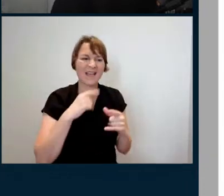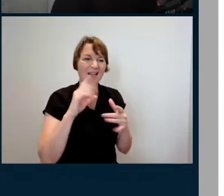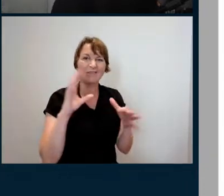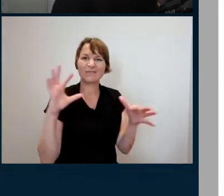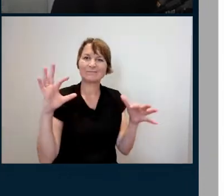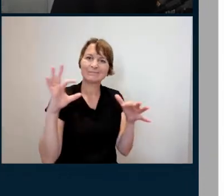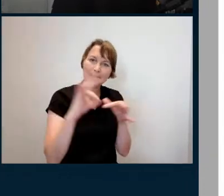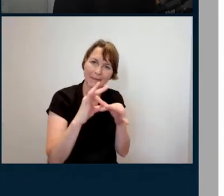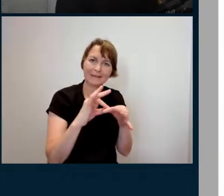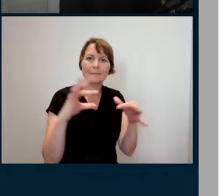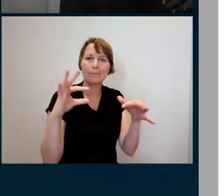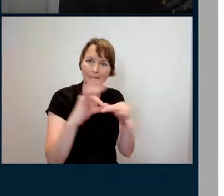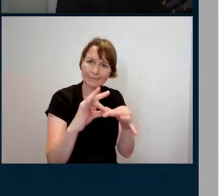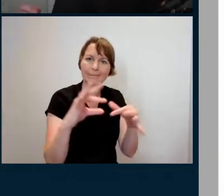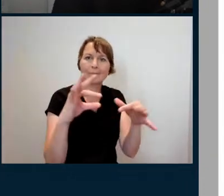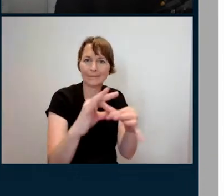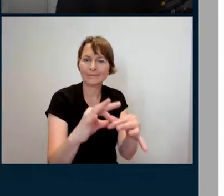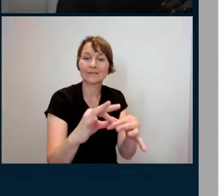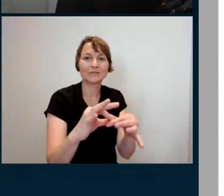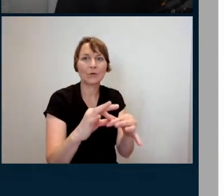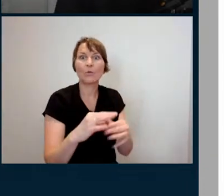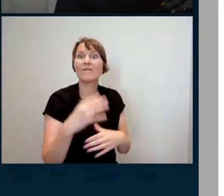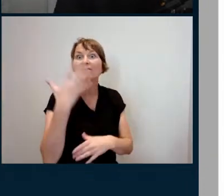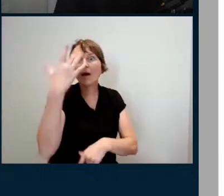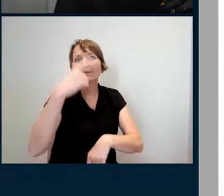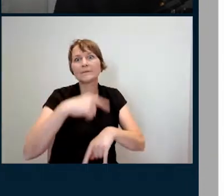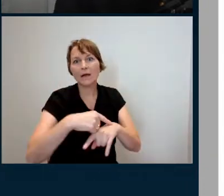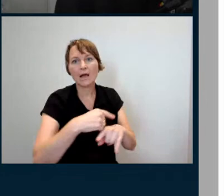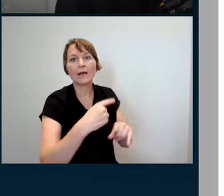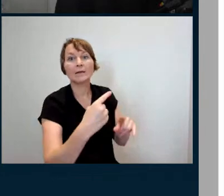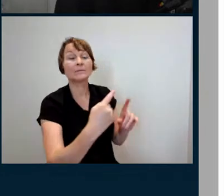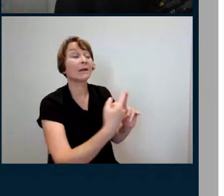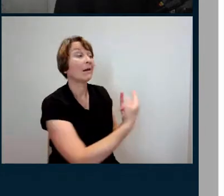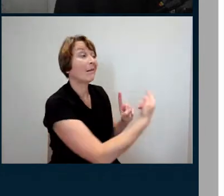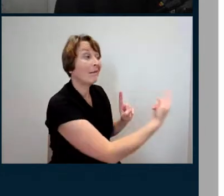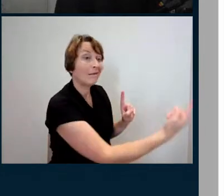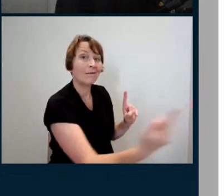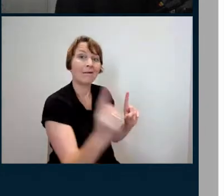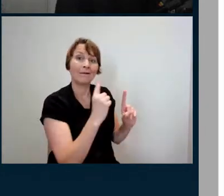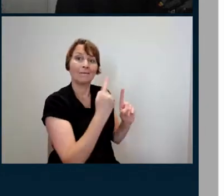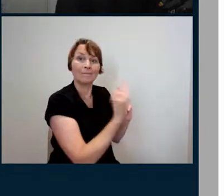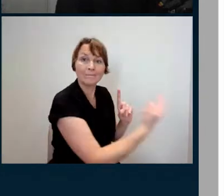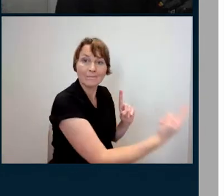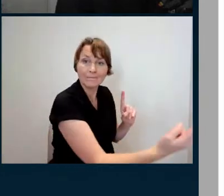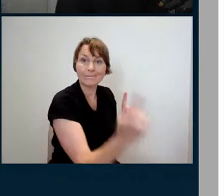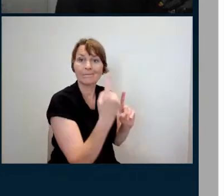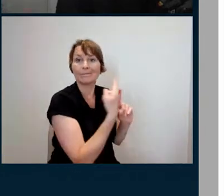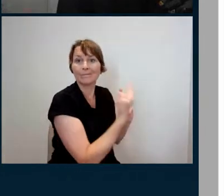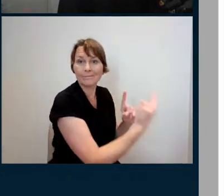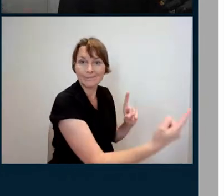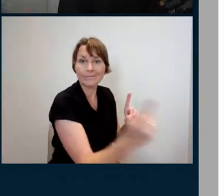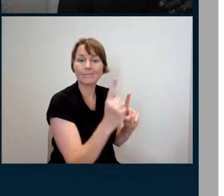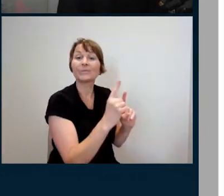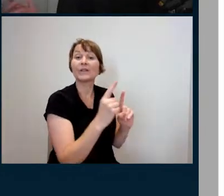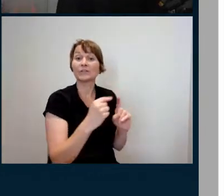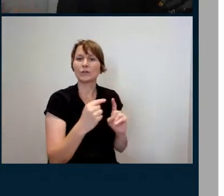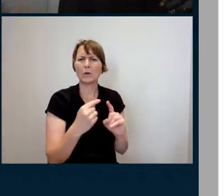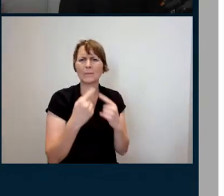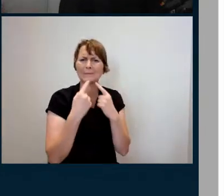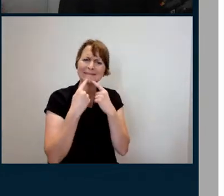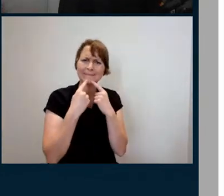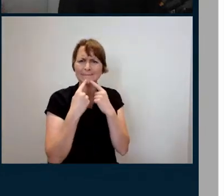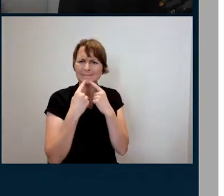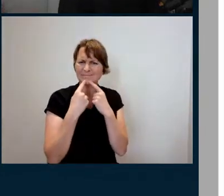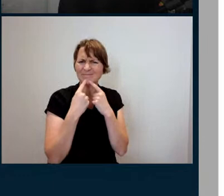up in the poison queue. So I needed to do something about that, and I did have it hard-coded here. I have some resources where I know